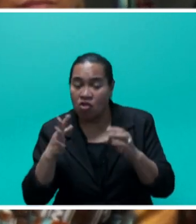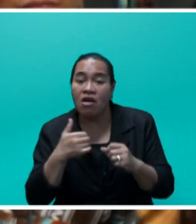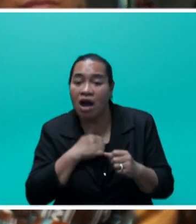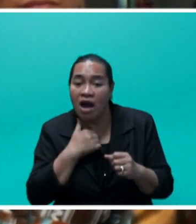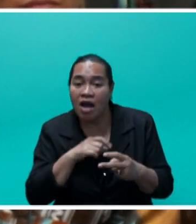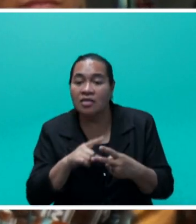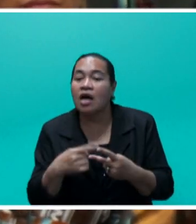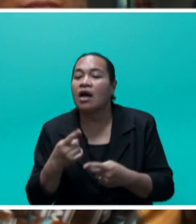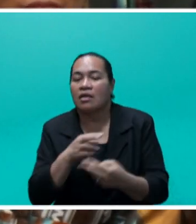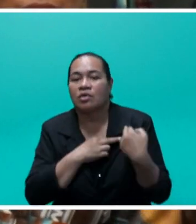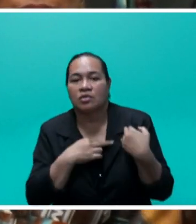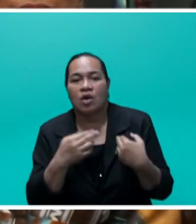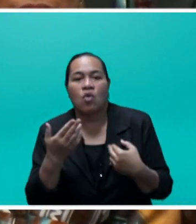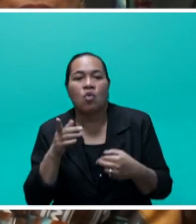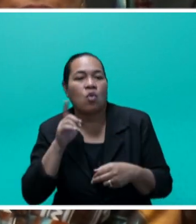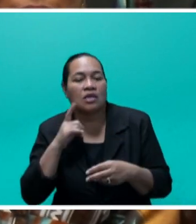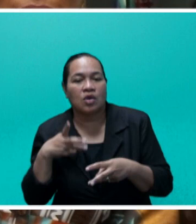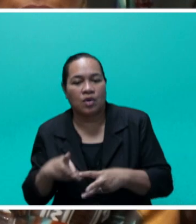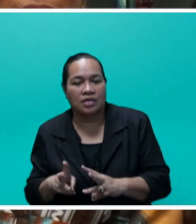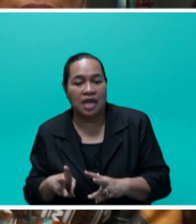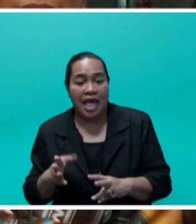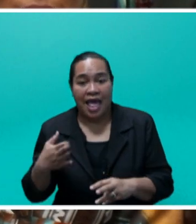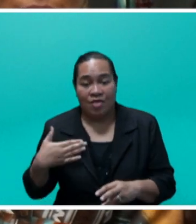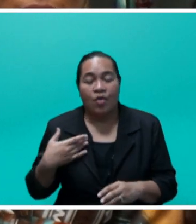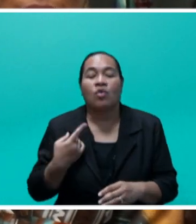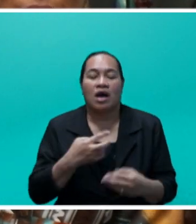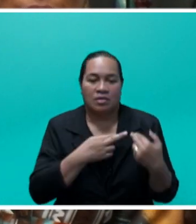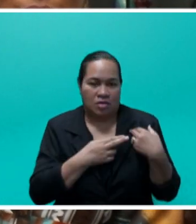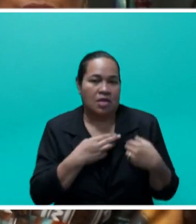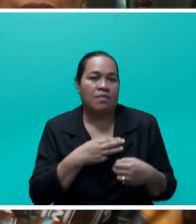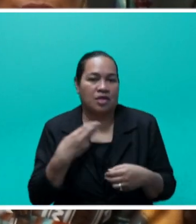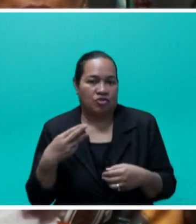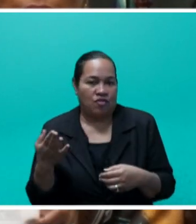and Waterways. Health and Well-being, Ministry of Health.